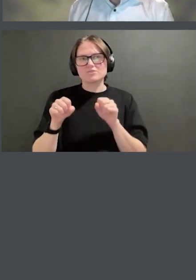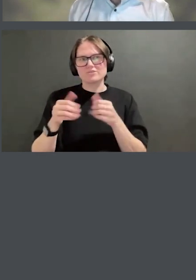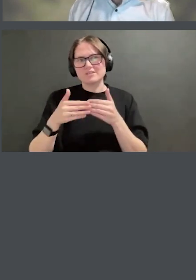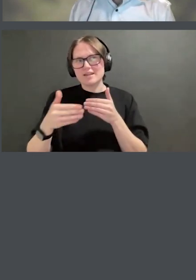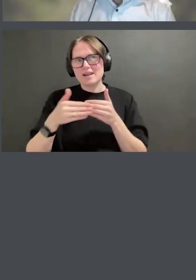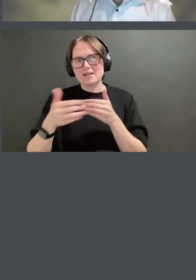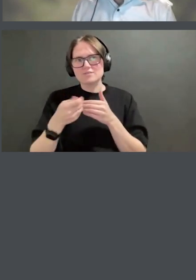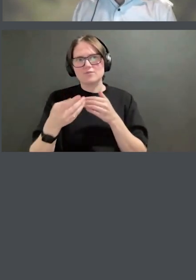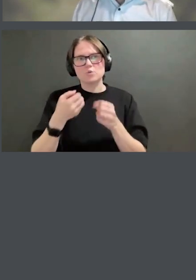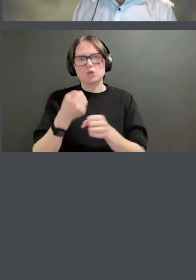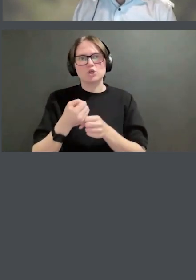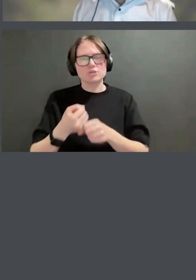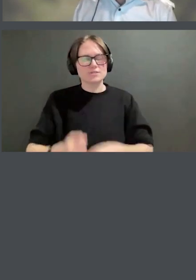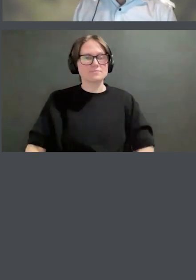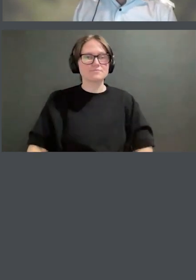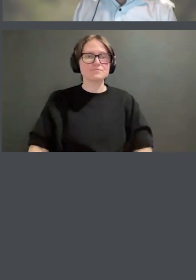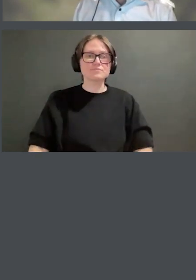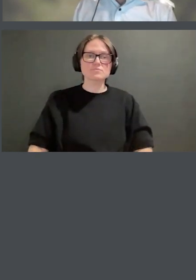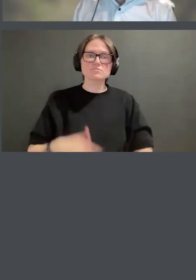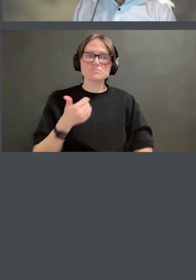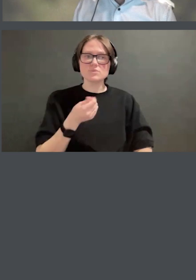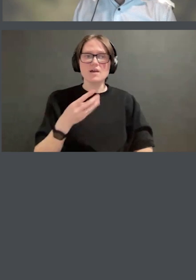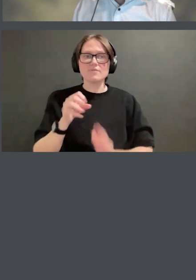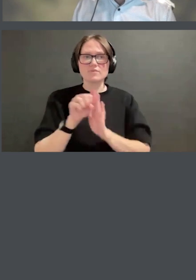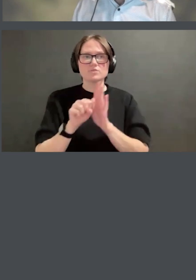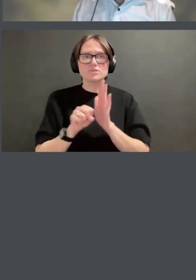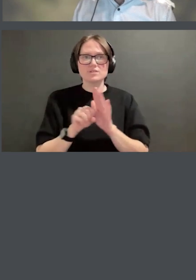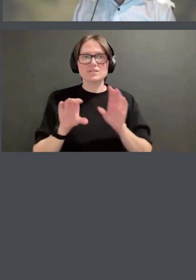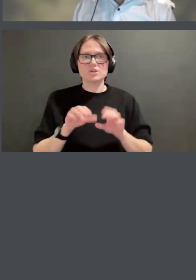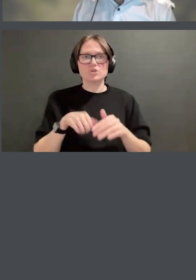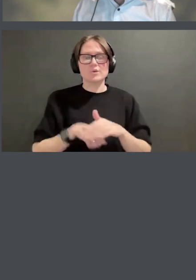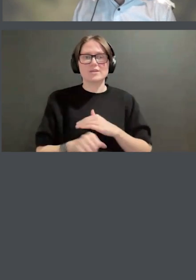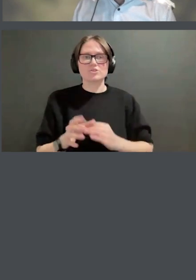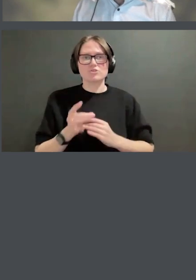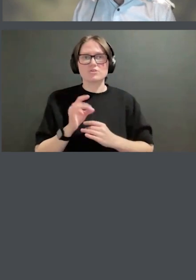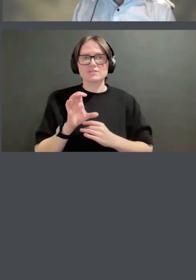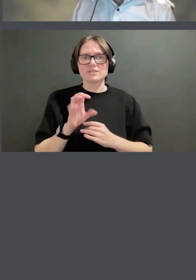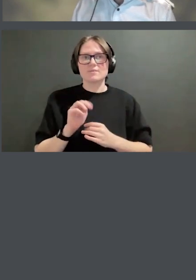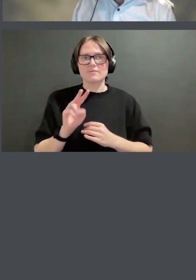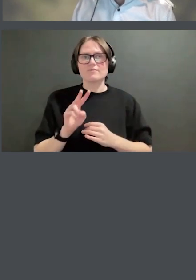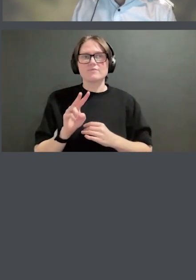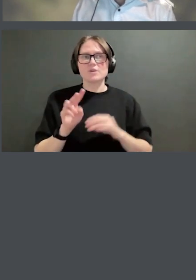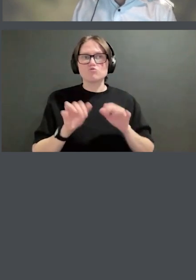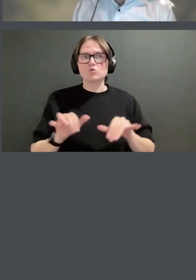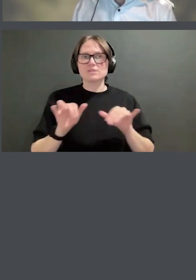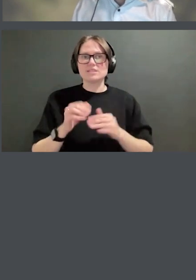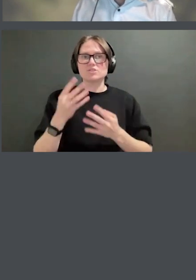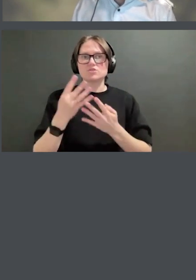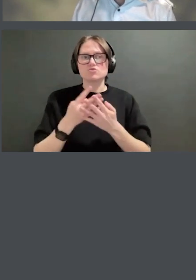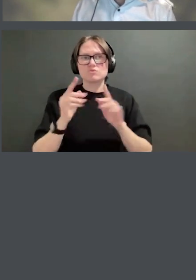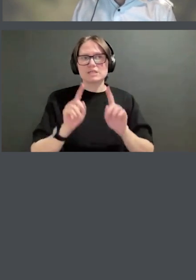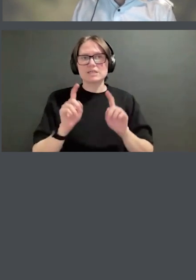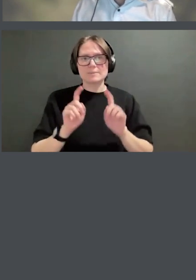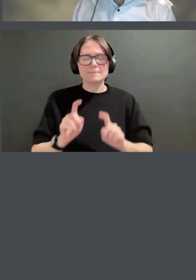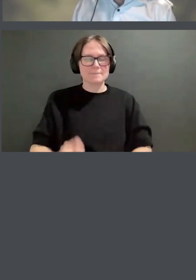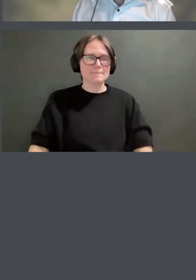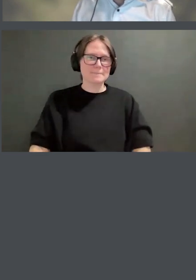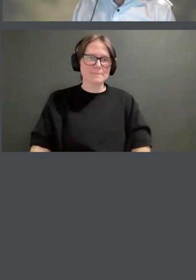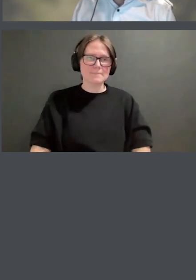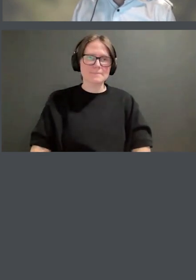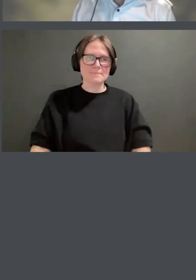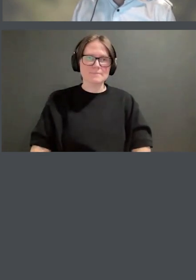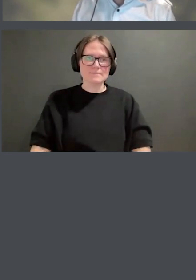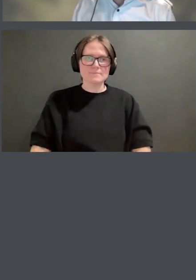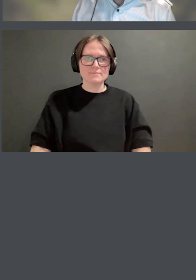few years. There's a number of states that are doing congenital CMV routine screening. And this is